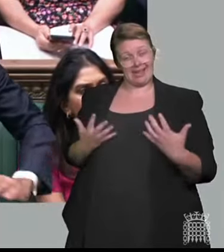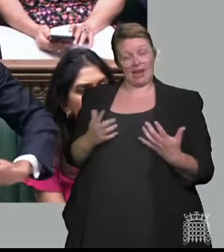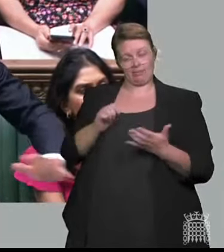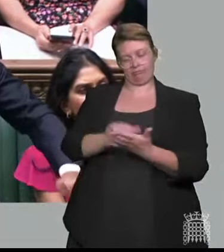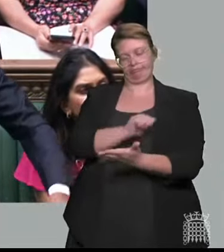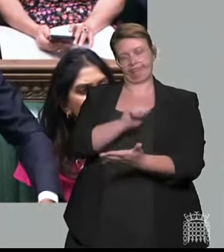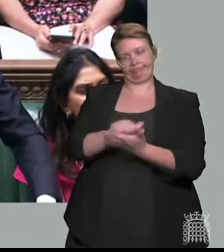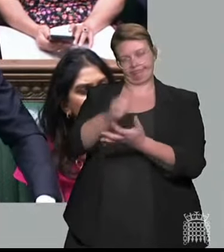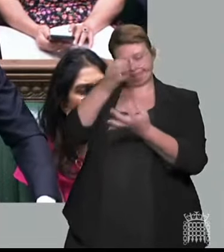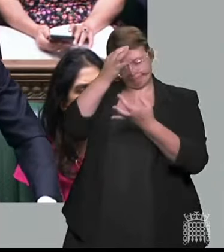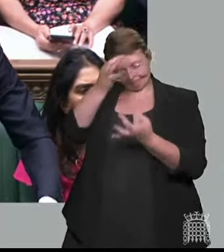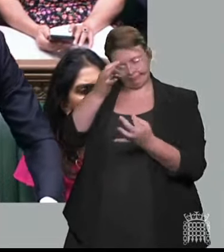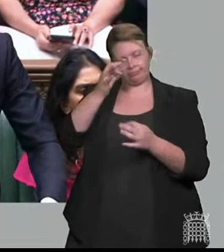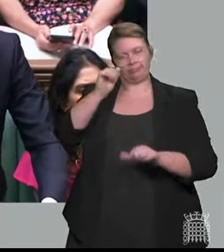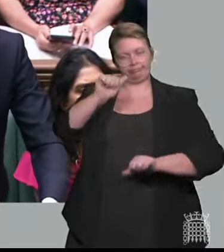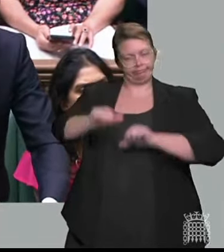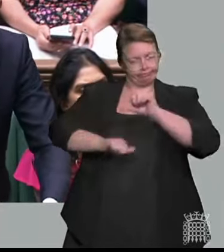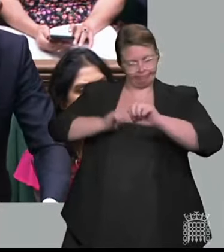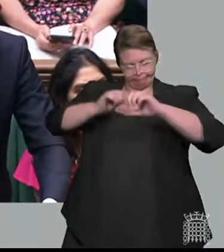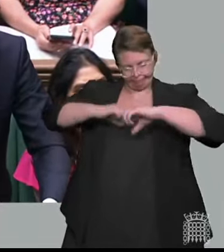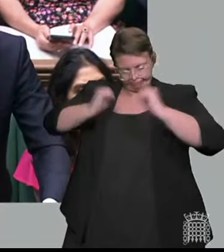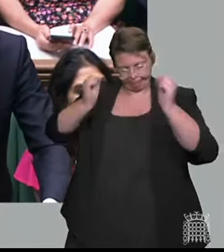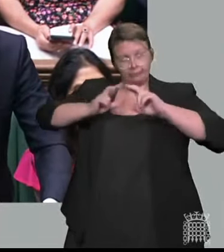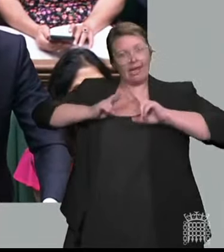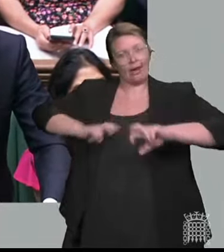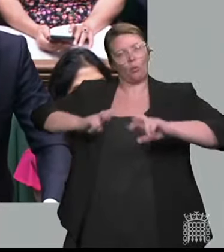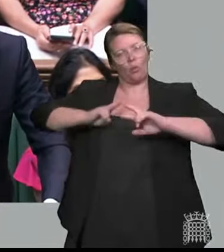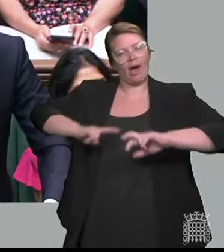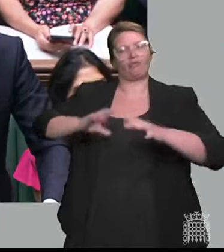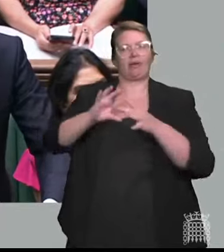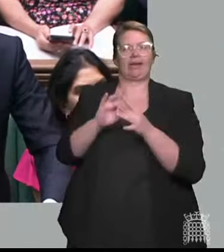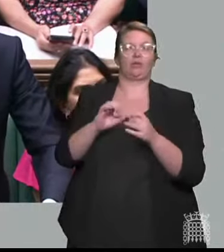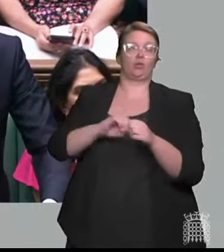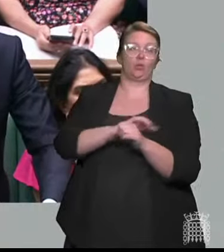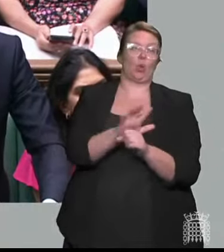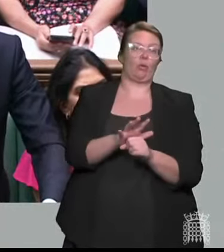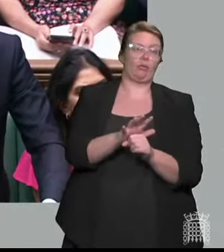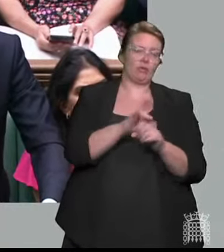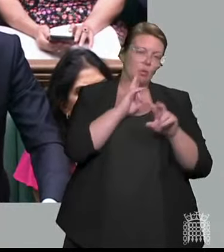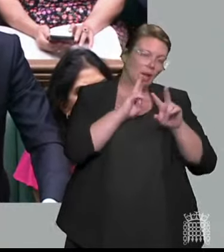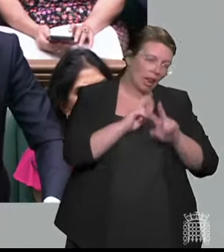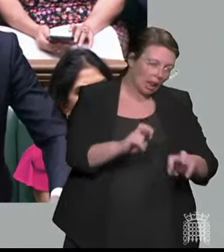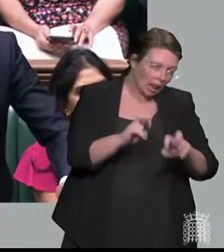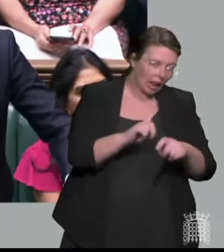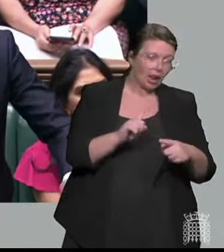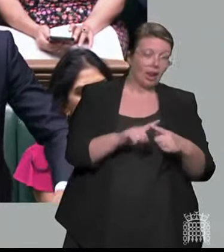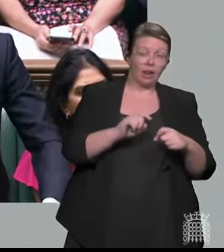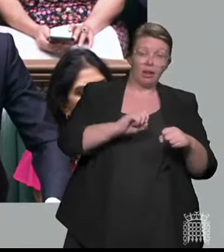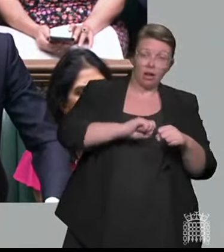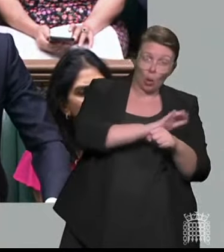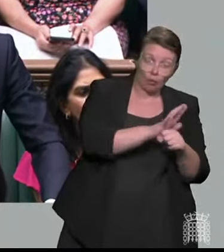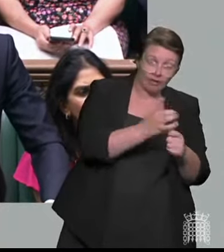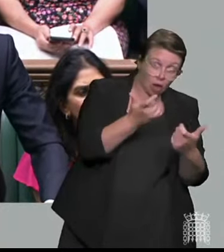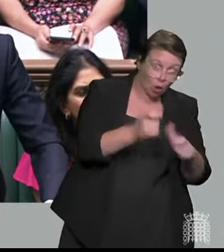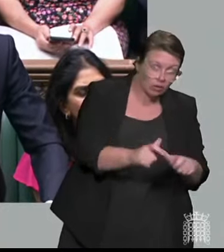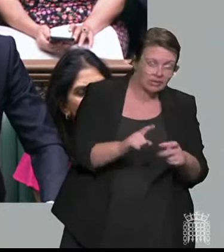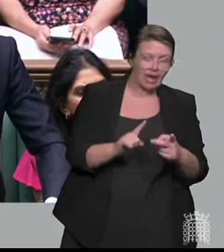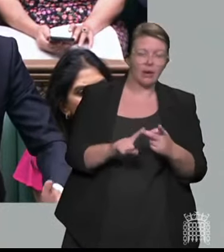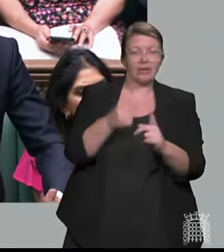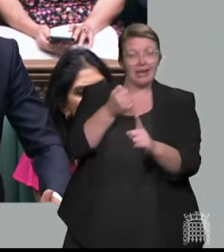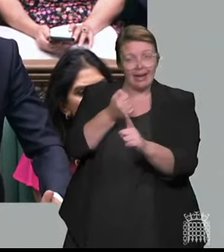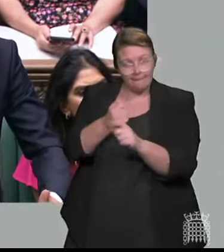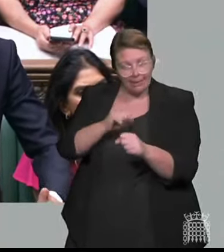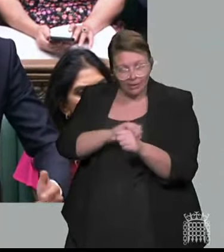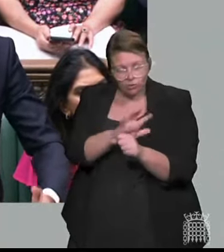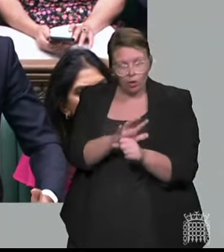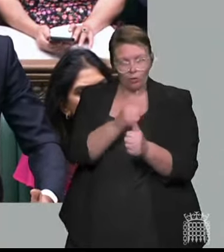regarding COVID which will examine all the decisions that were made, including lockdown and the impacts of them. But with regard to the furlough scheme, Mr. Speaker,